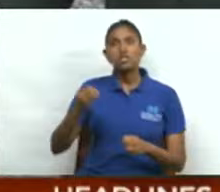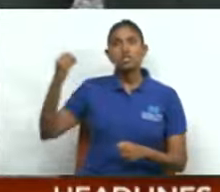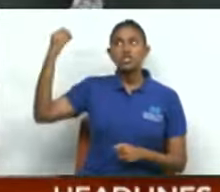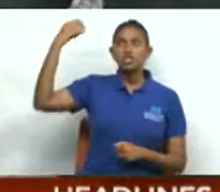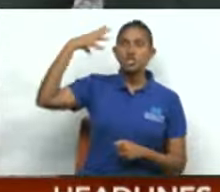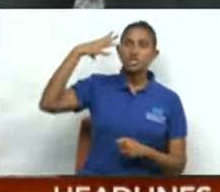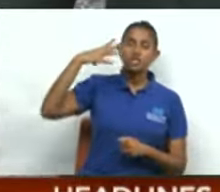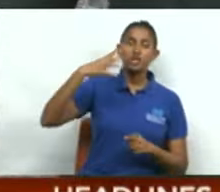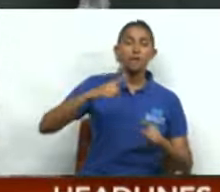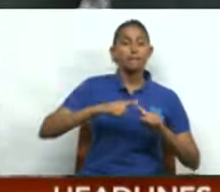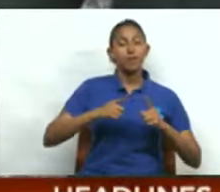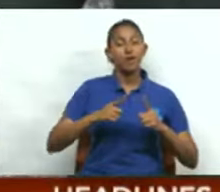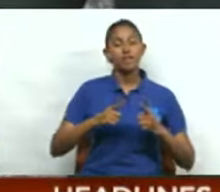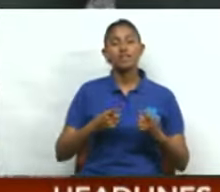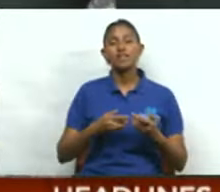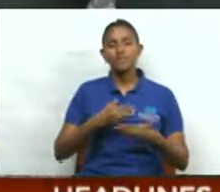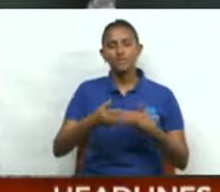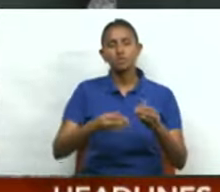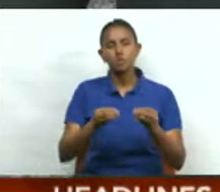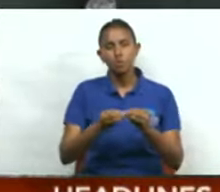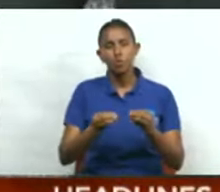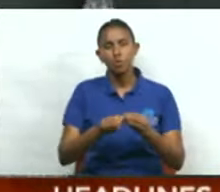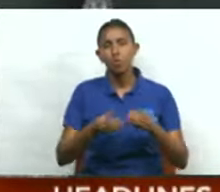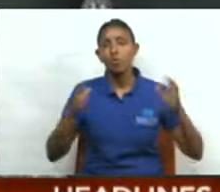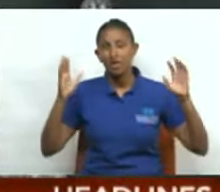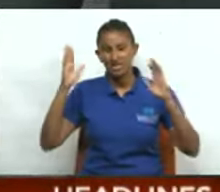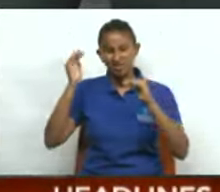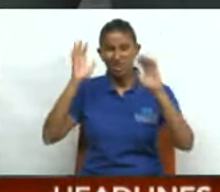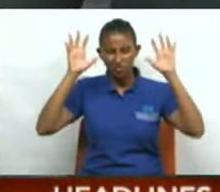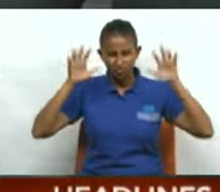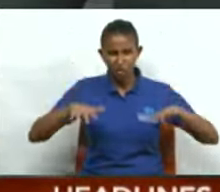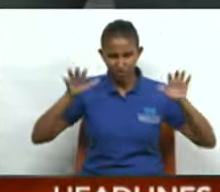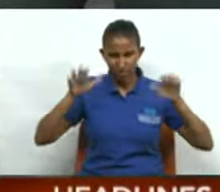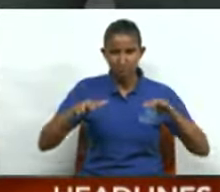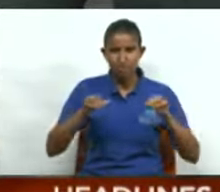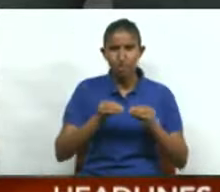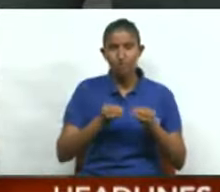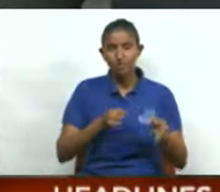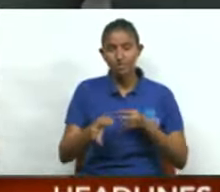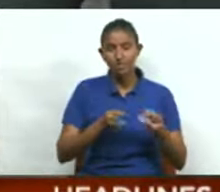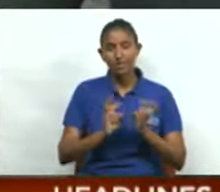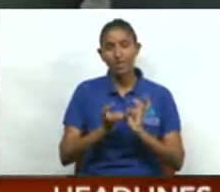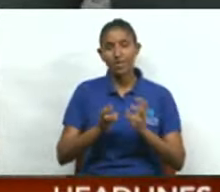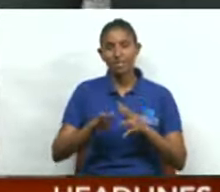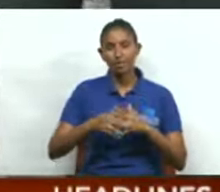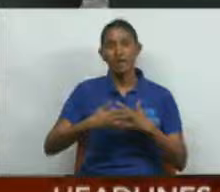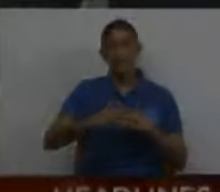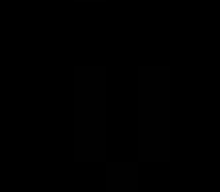could cool in the coming days as rainfall may be on the horizon. I'll tell you more right after the break.